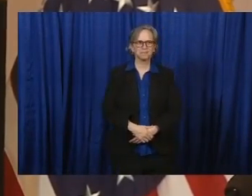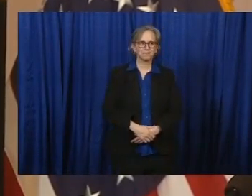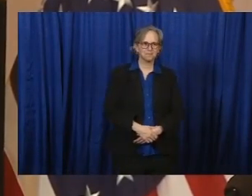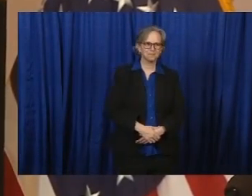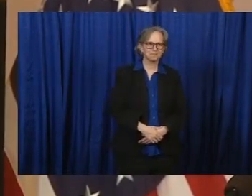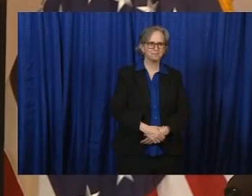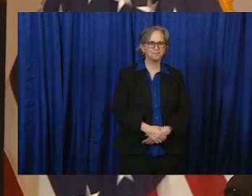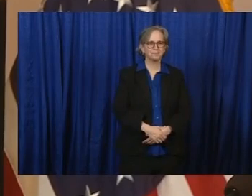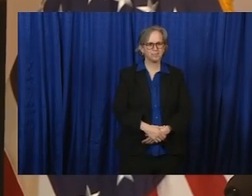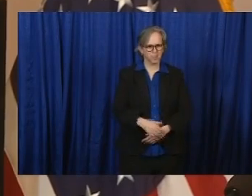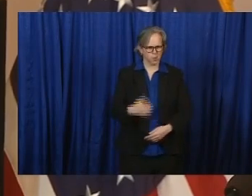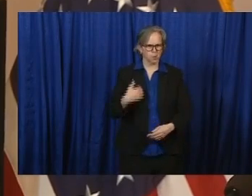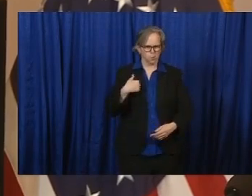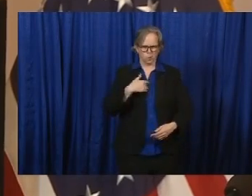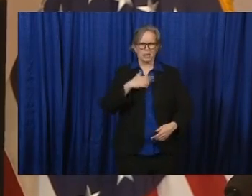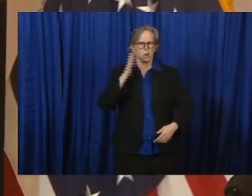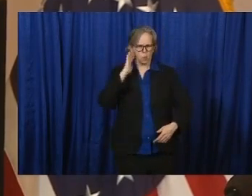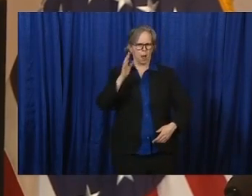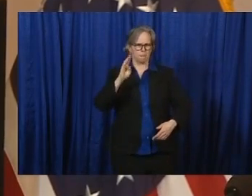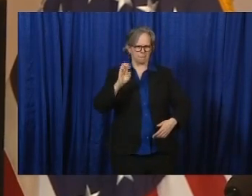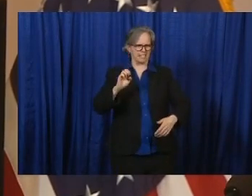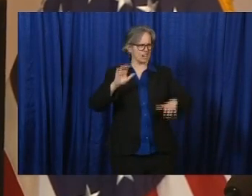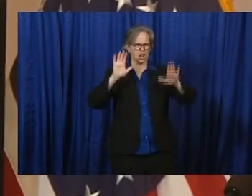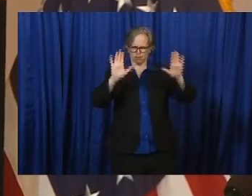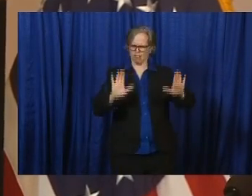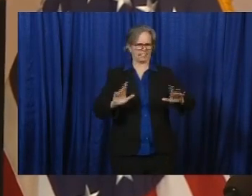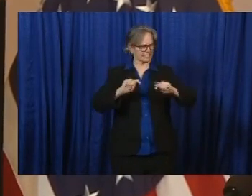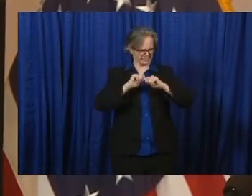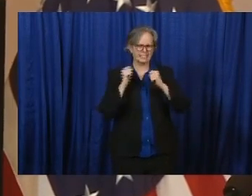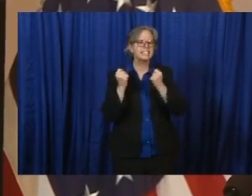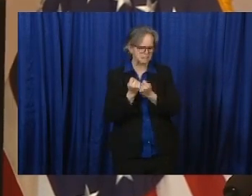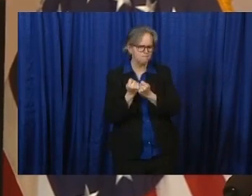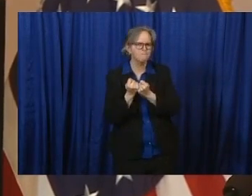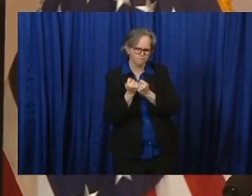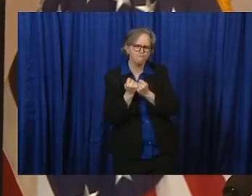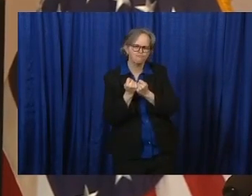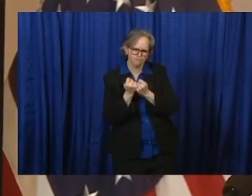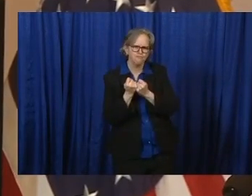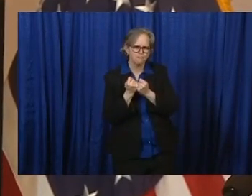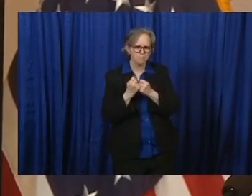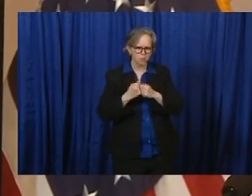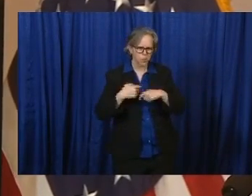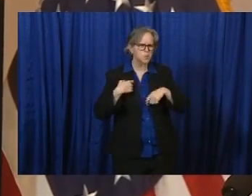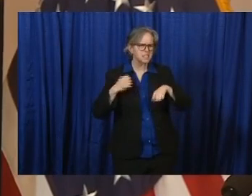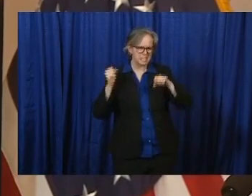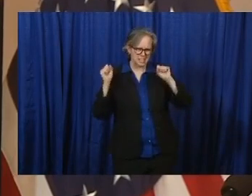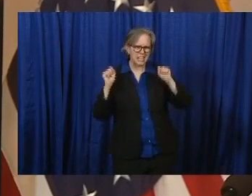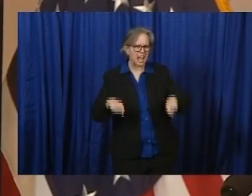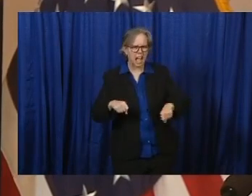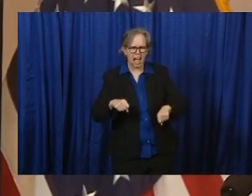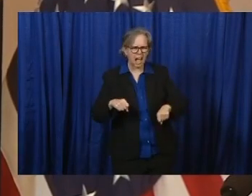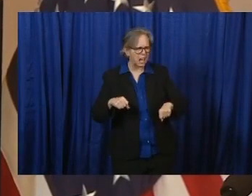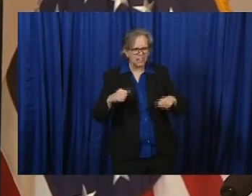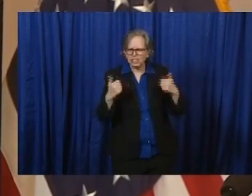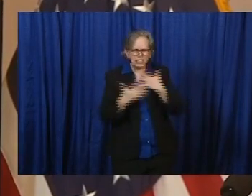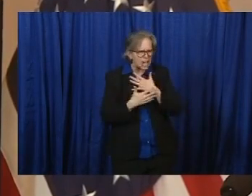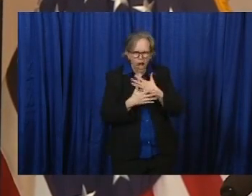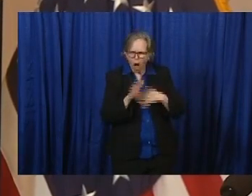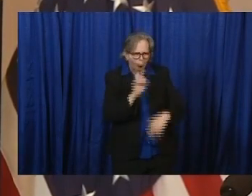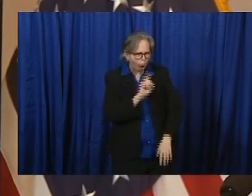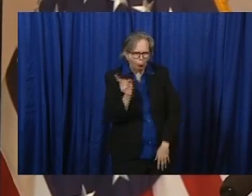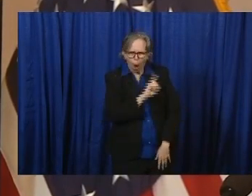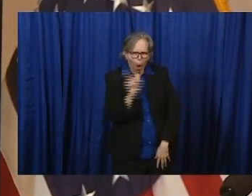We're gonna be a great team and try to figure this out and not be scared. We are a